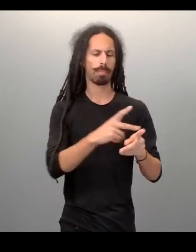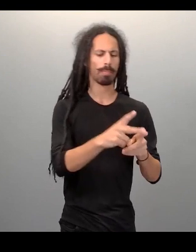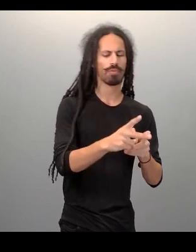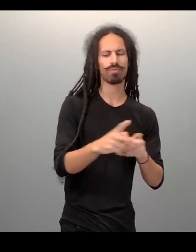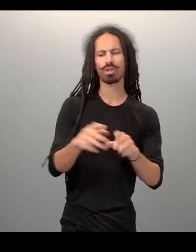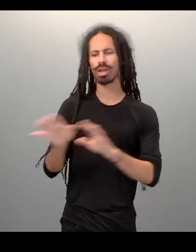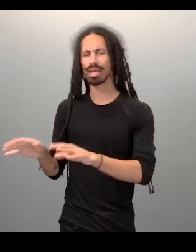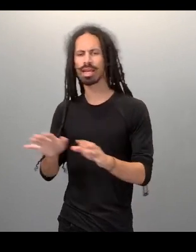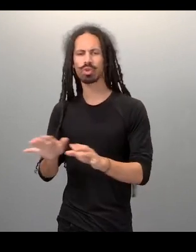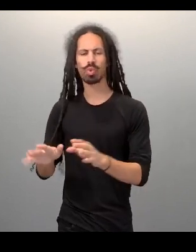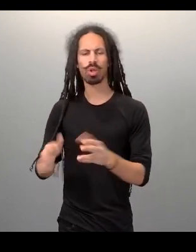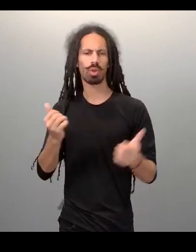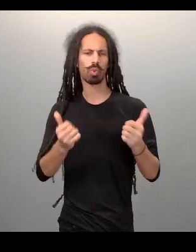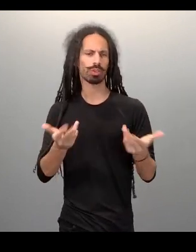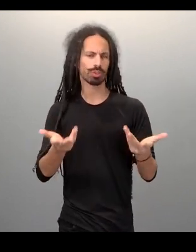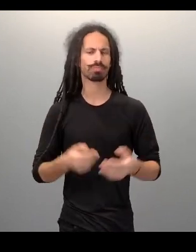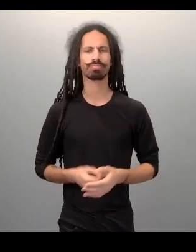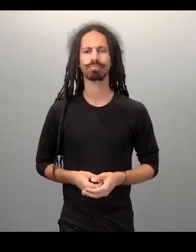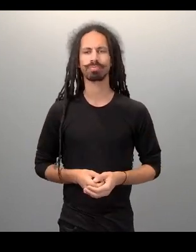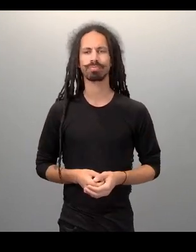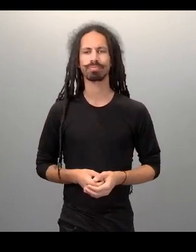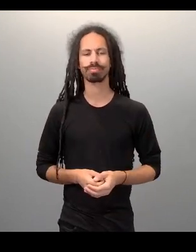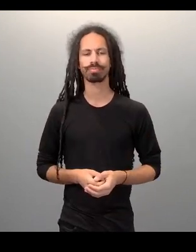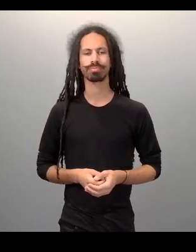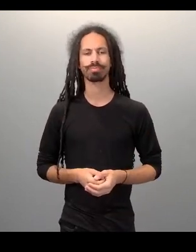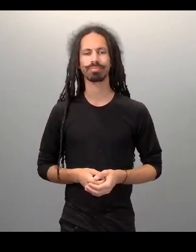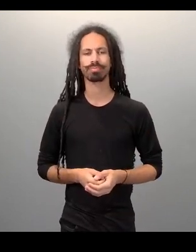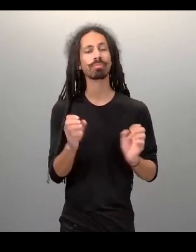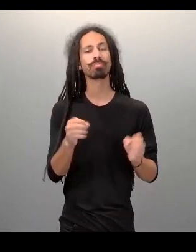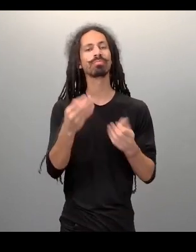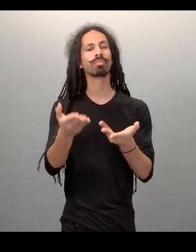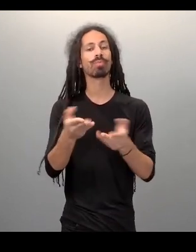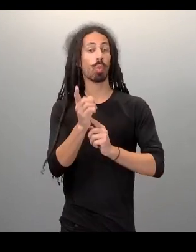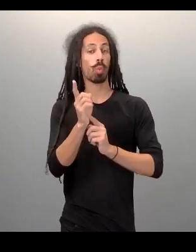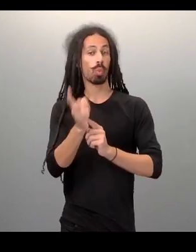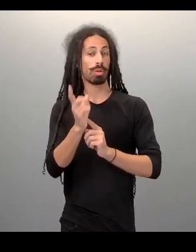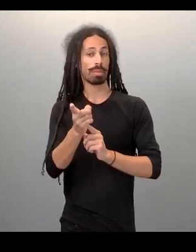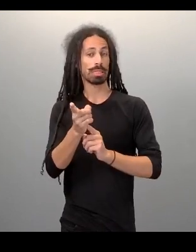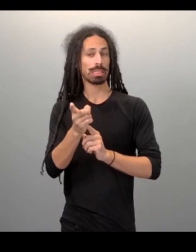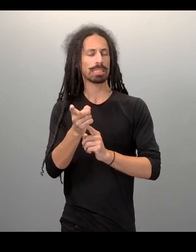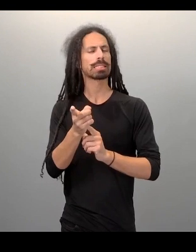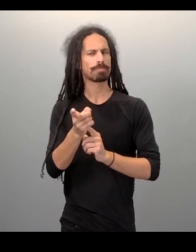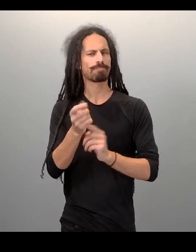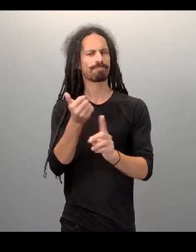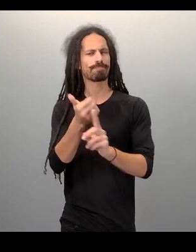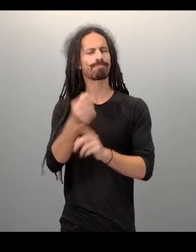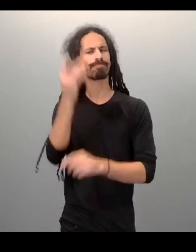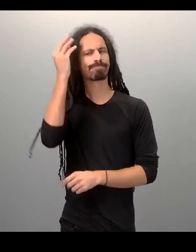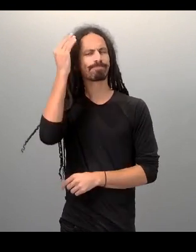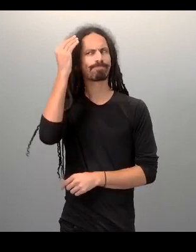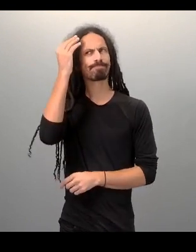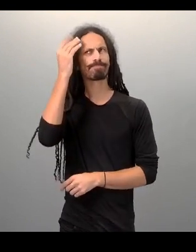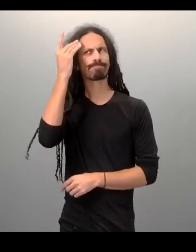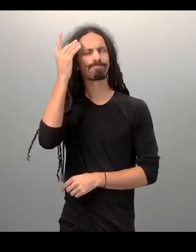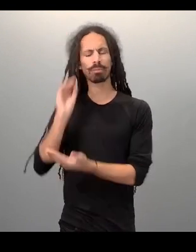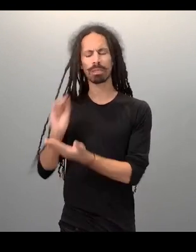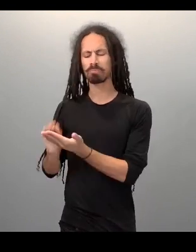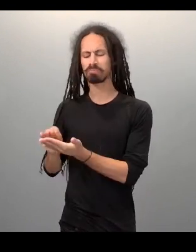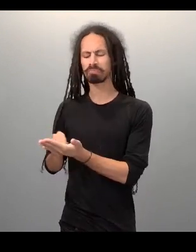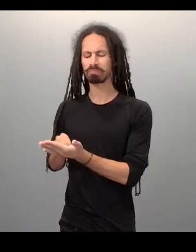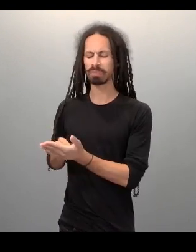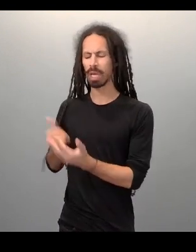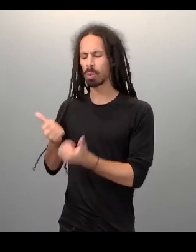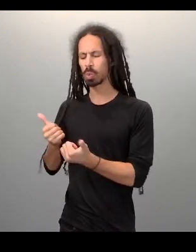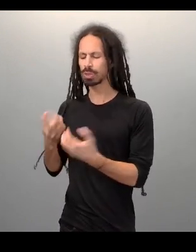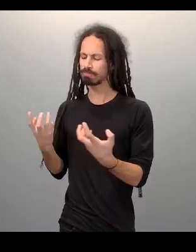down to casual. So I'm going to give you a minute here to think through and maybe jot down on your own piece of paper